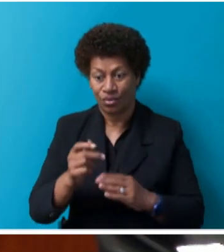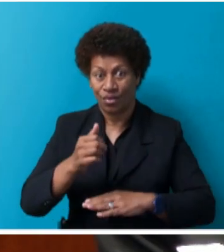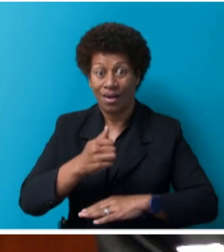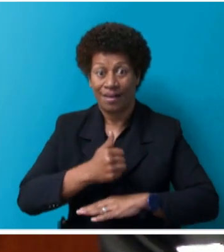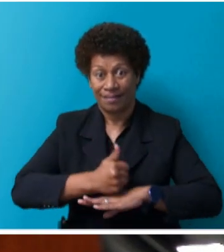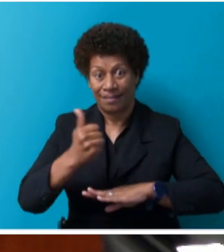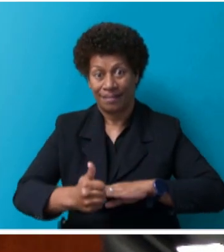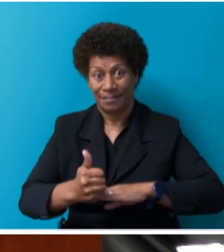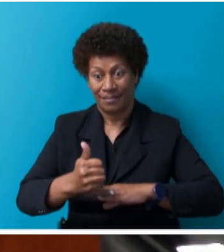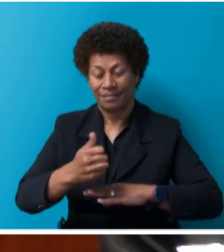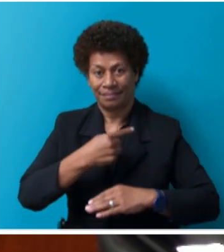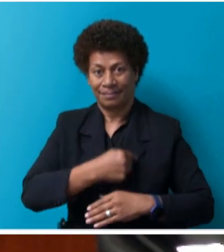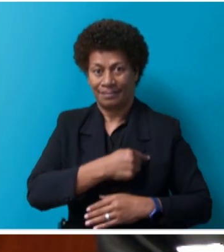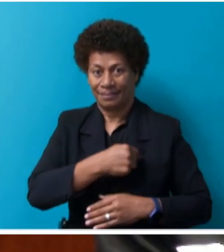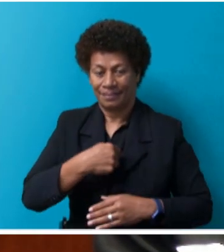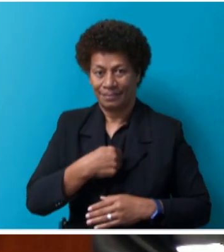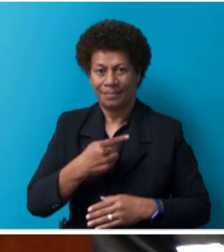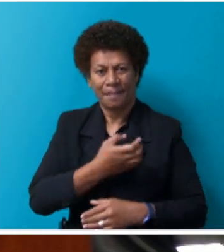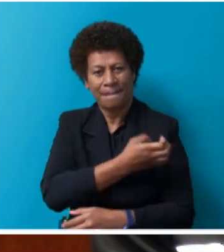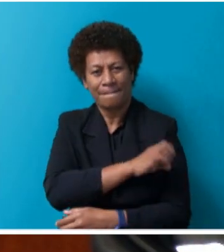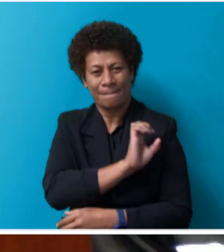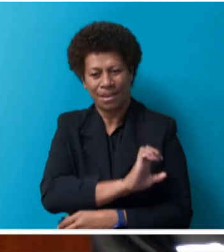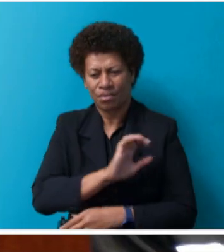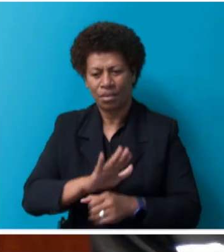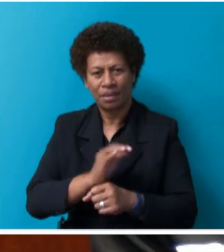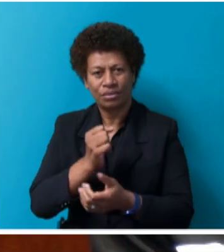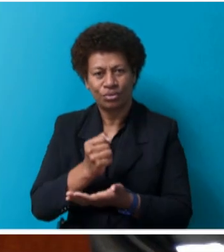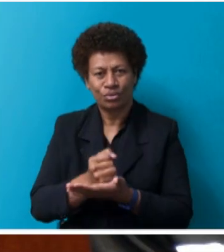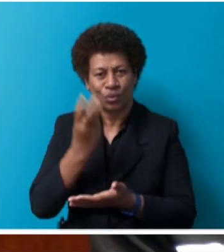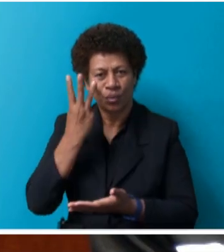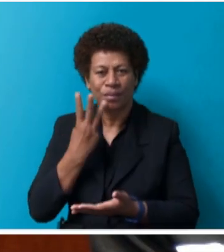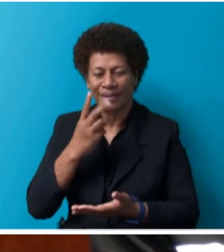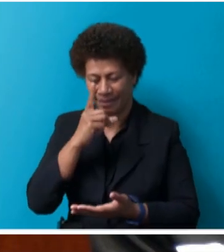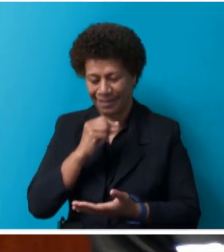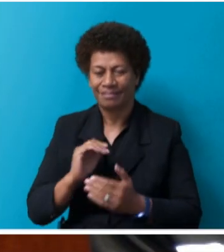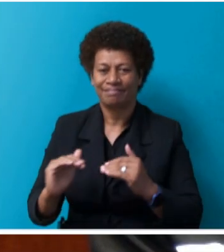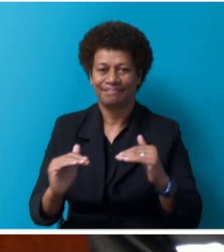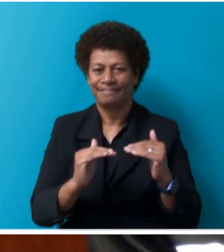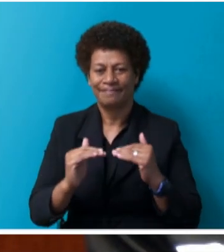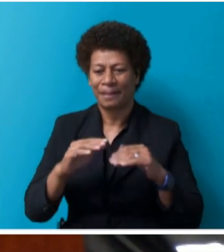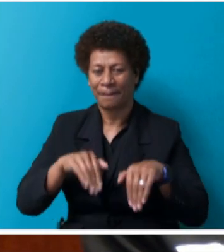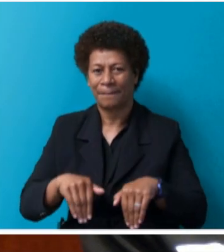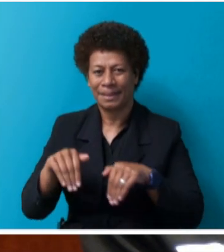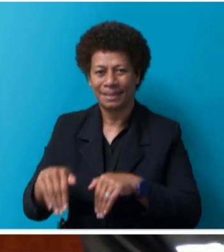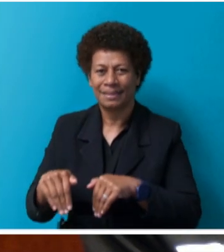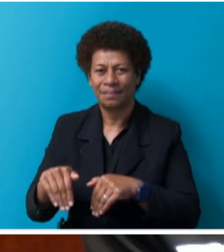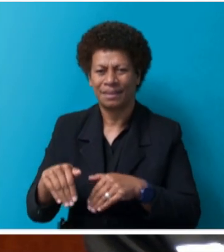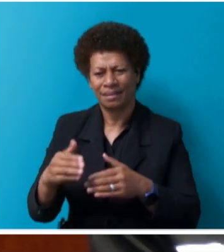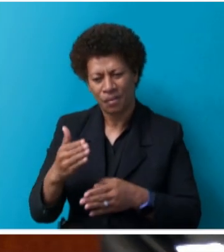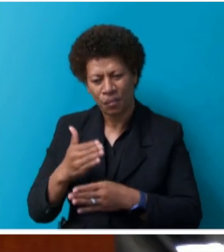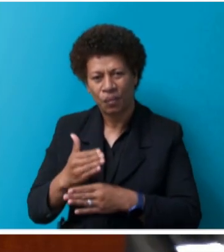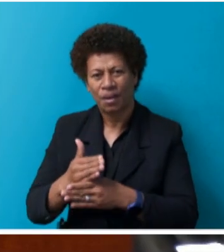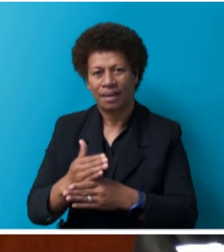inclusion, equity, and empowerment, ensuring women can equally participate in and benefit from decent work and social